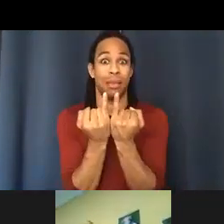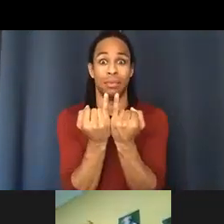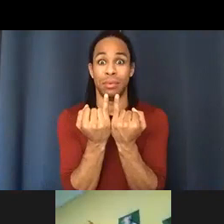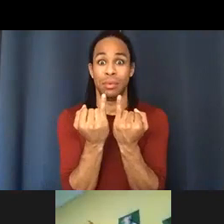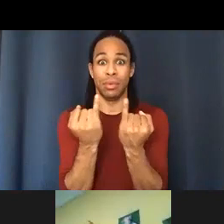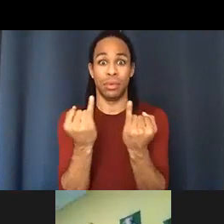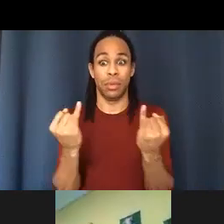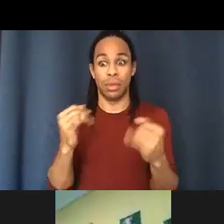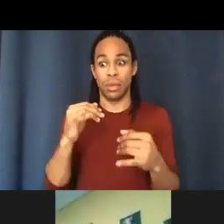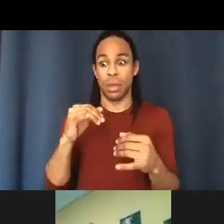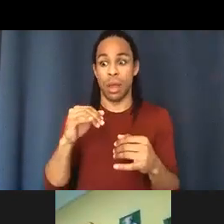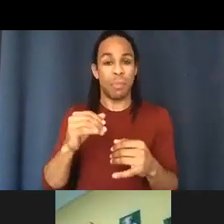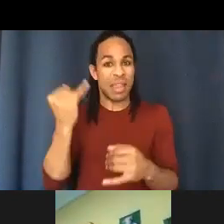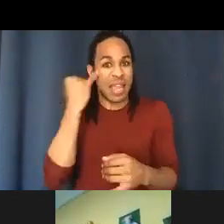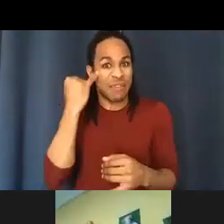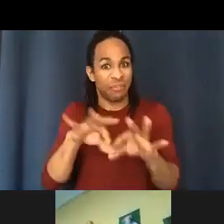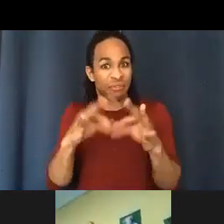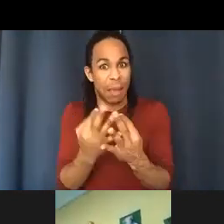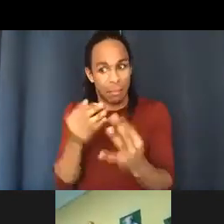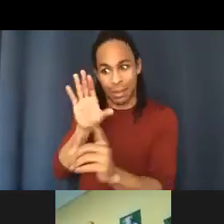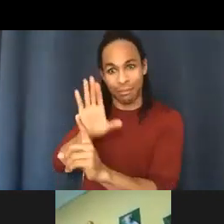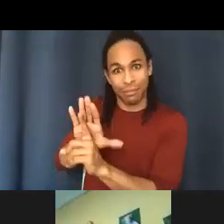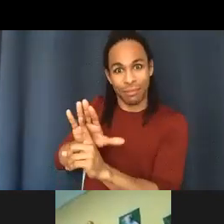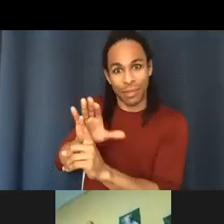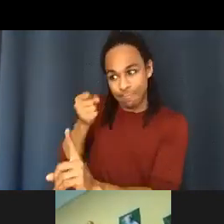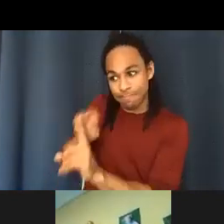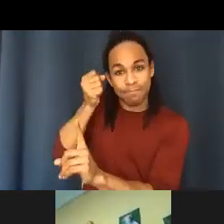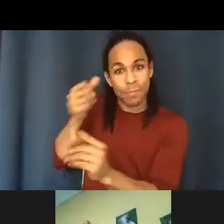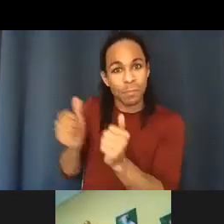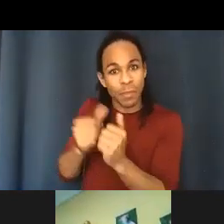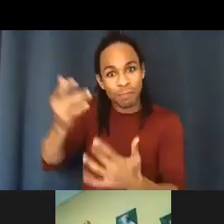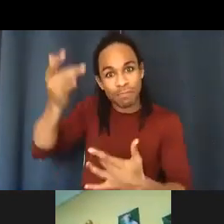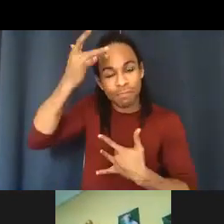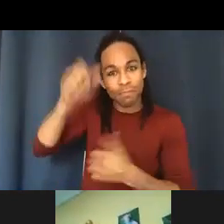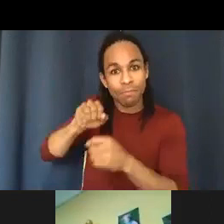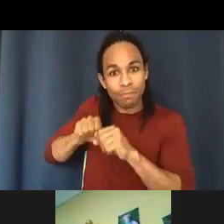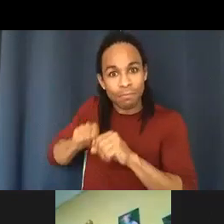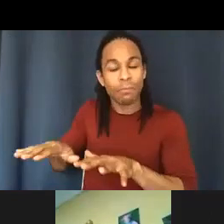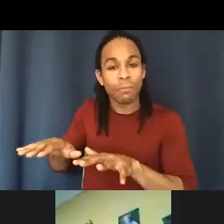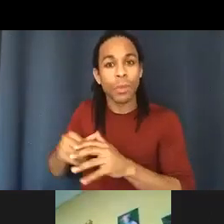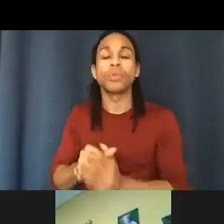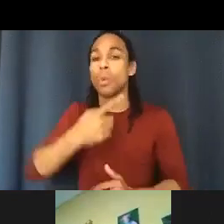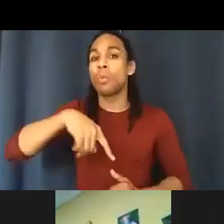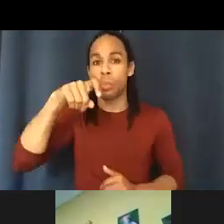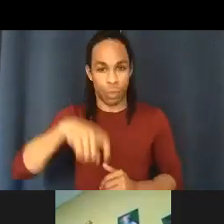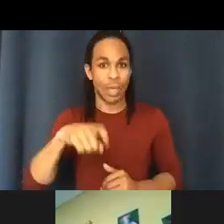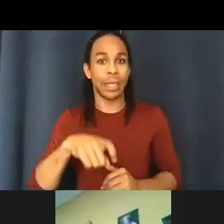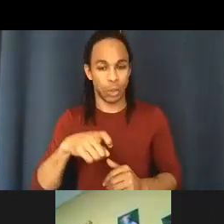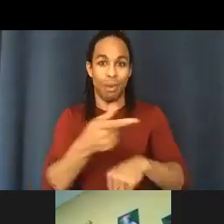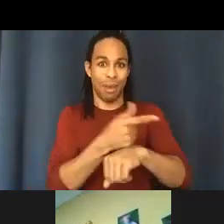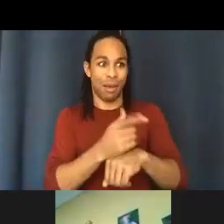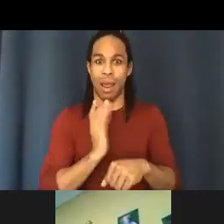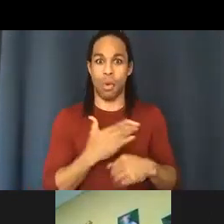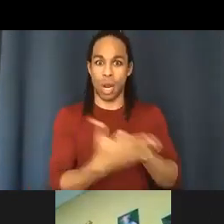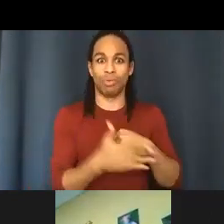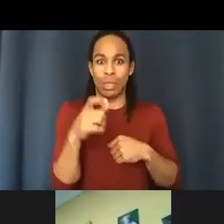we decided that we need to take a step in inculcating these children who have been affected by the